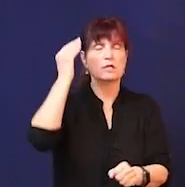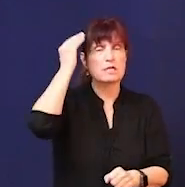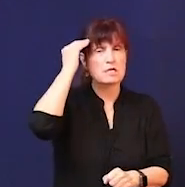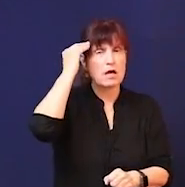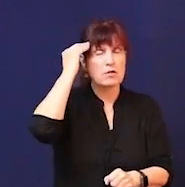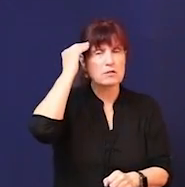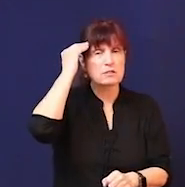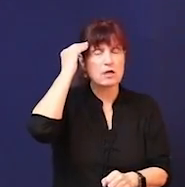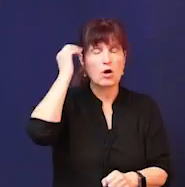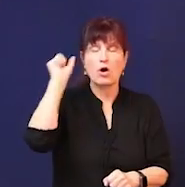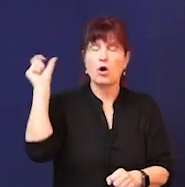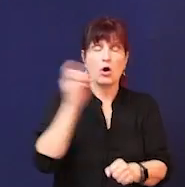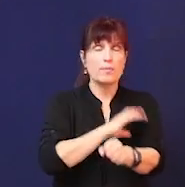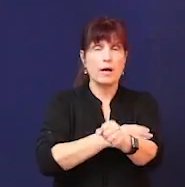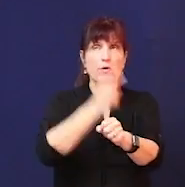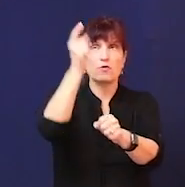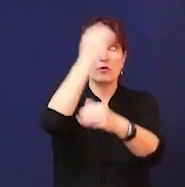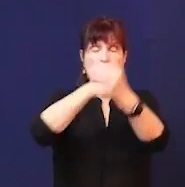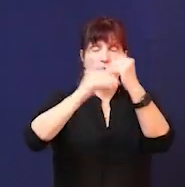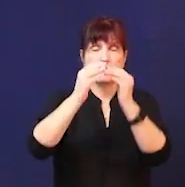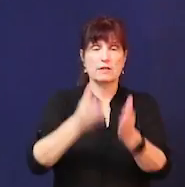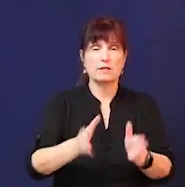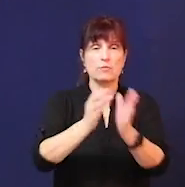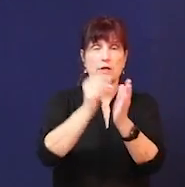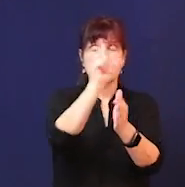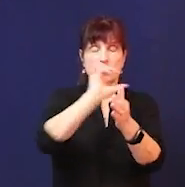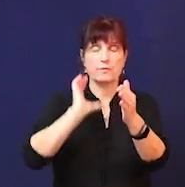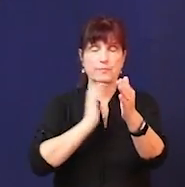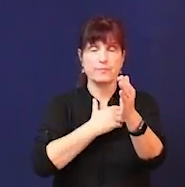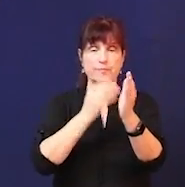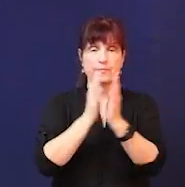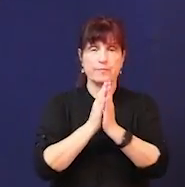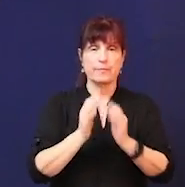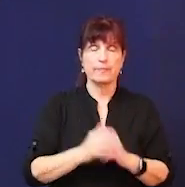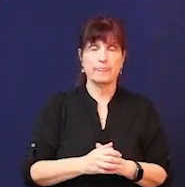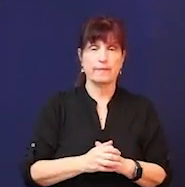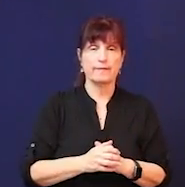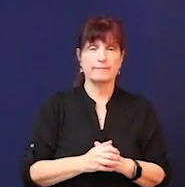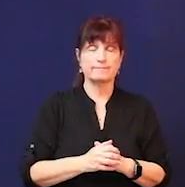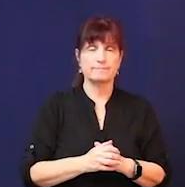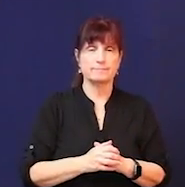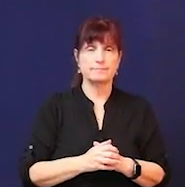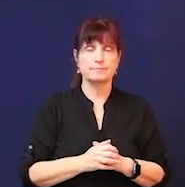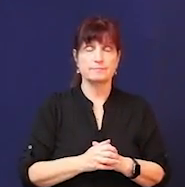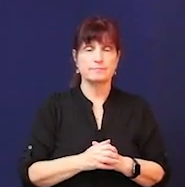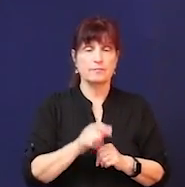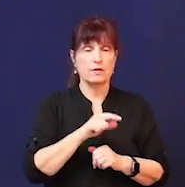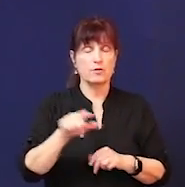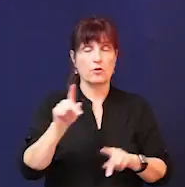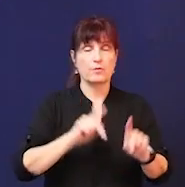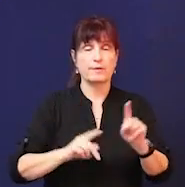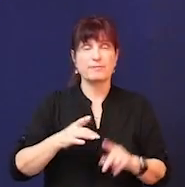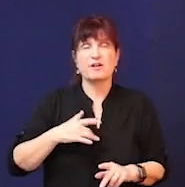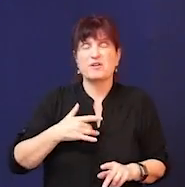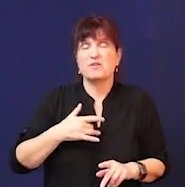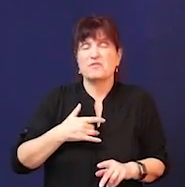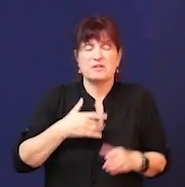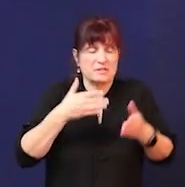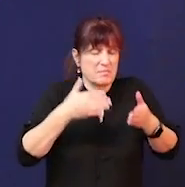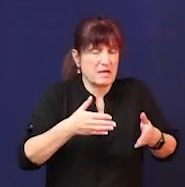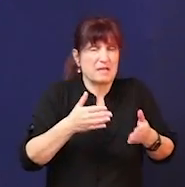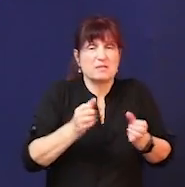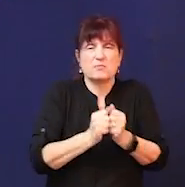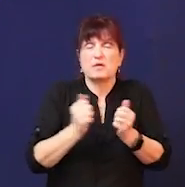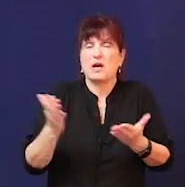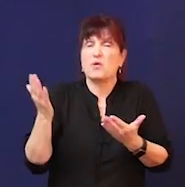and fear that they cannot climb out of it, that in the glory of the Lord revealed, they may find hope, let us pray to the